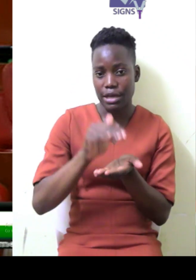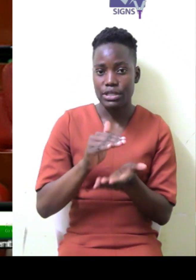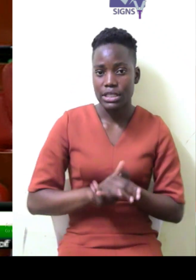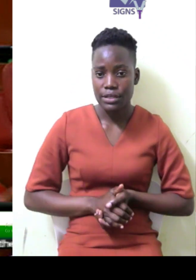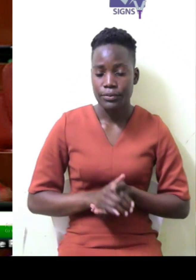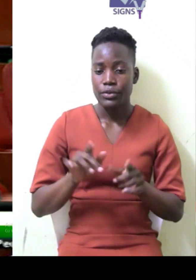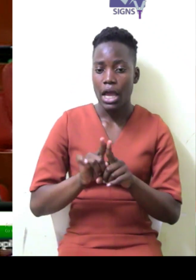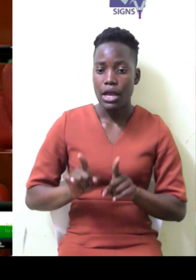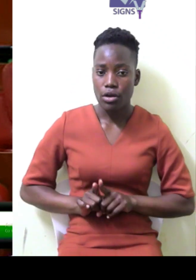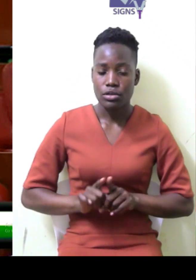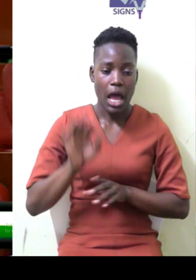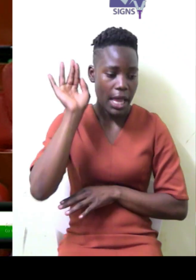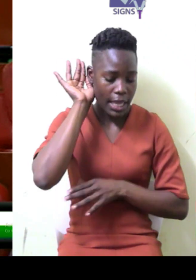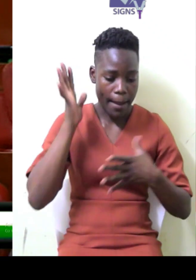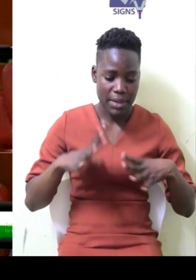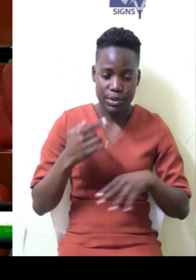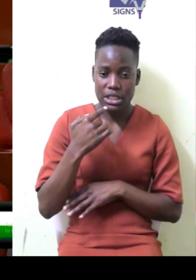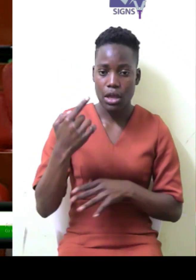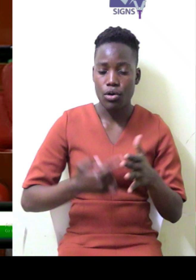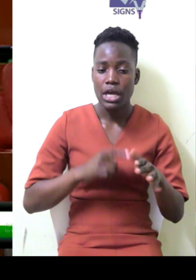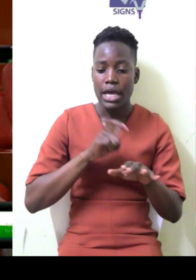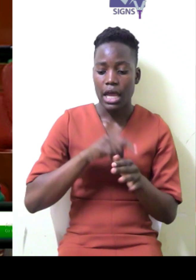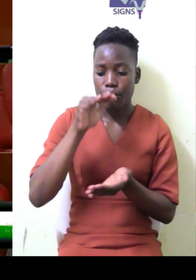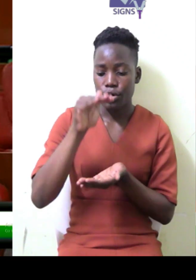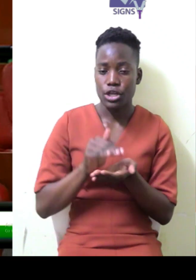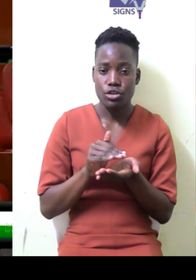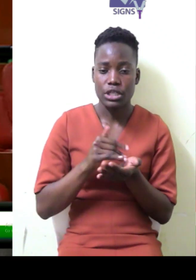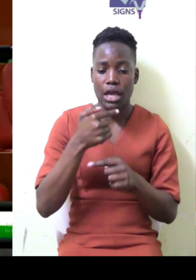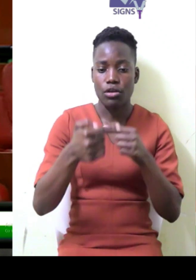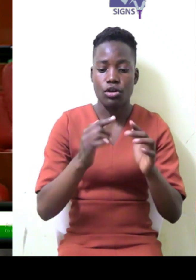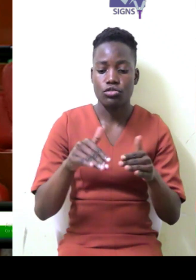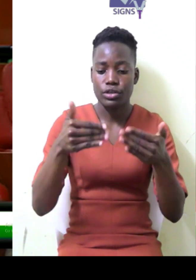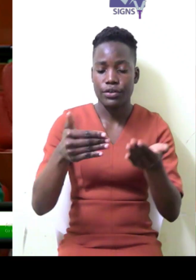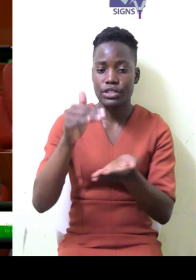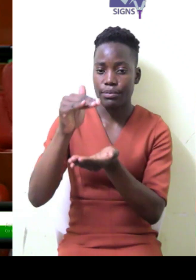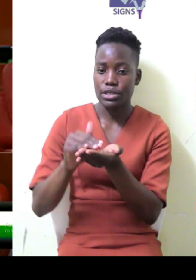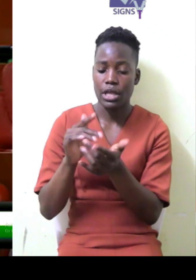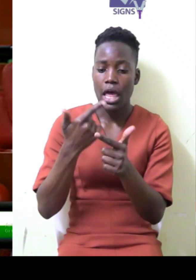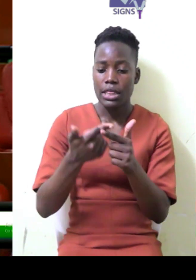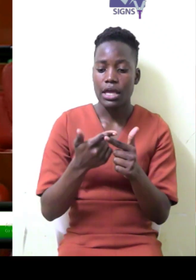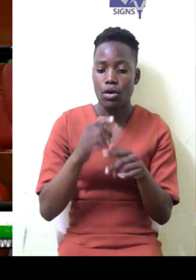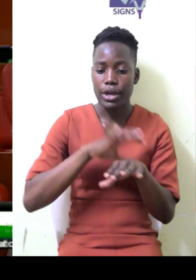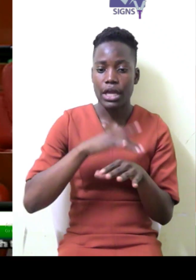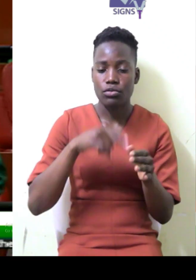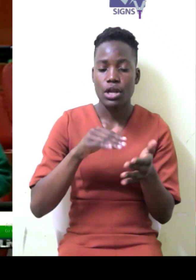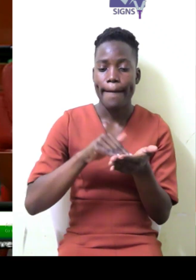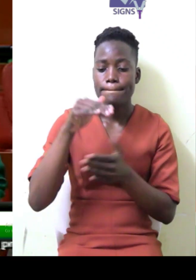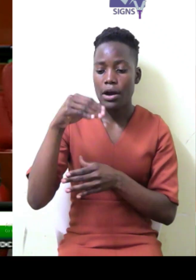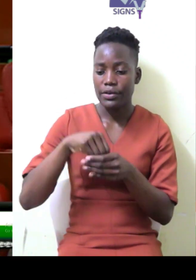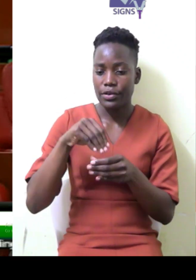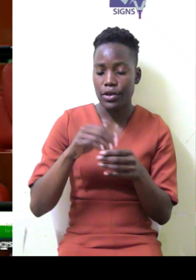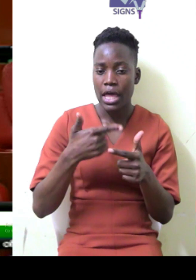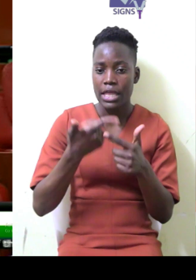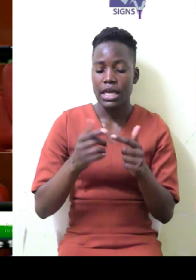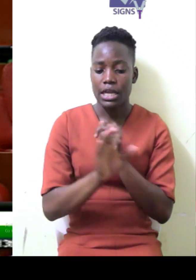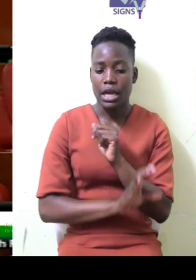And I hear people saying, when we reduce taxes and we continue to give subsidy, we attract more investment, and then the country